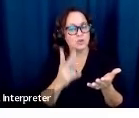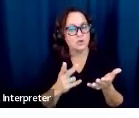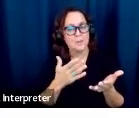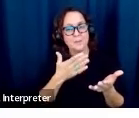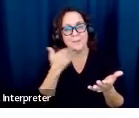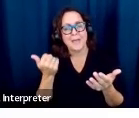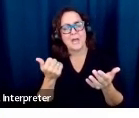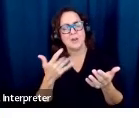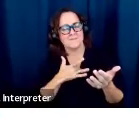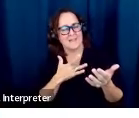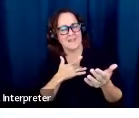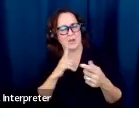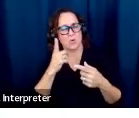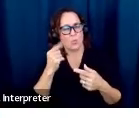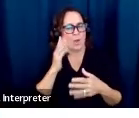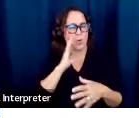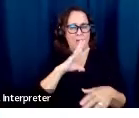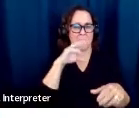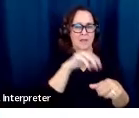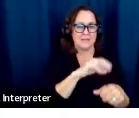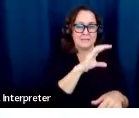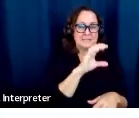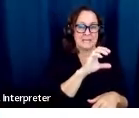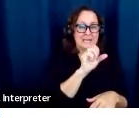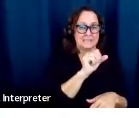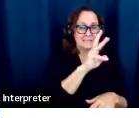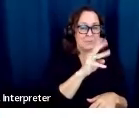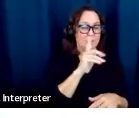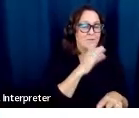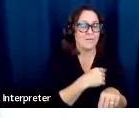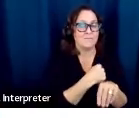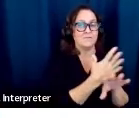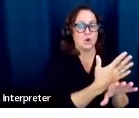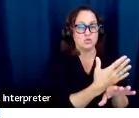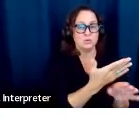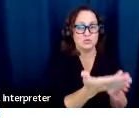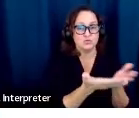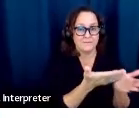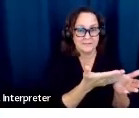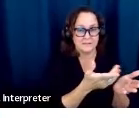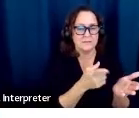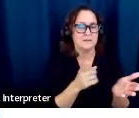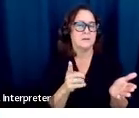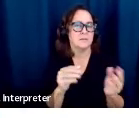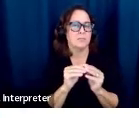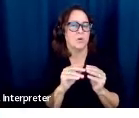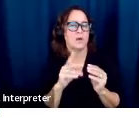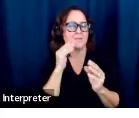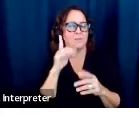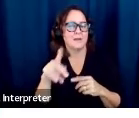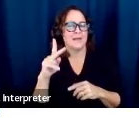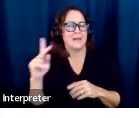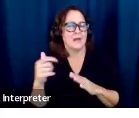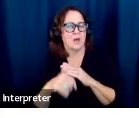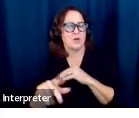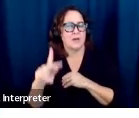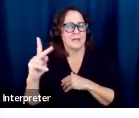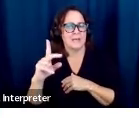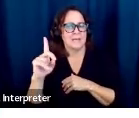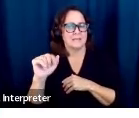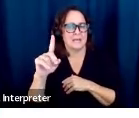sense of what will be in the CSW as regards virtual delivery of services, you can find more information in KDAD's policy.